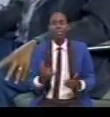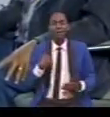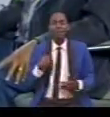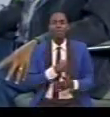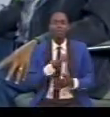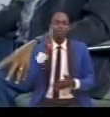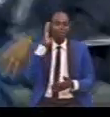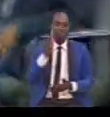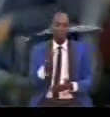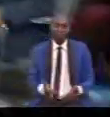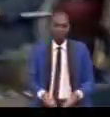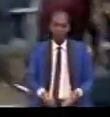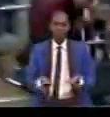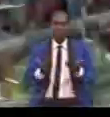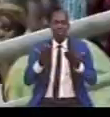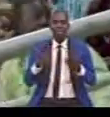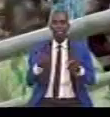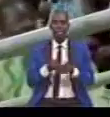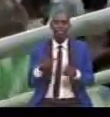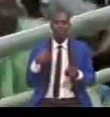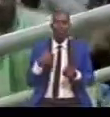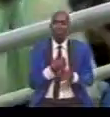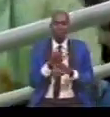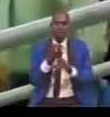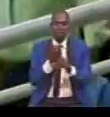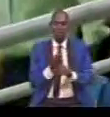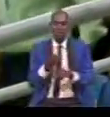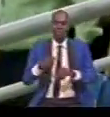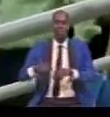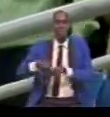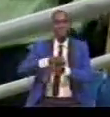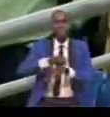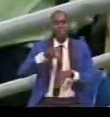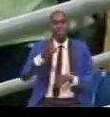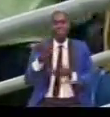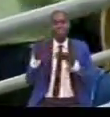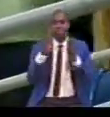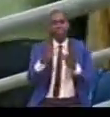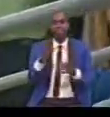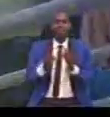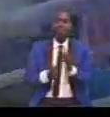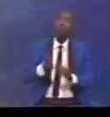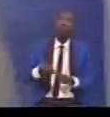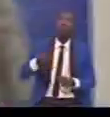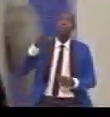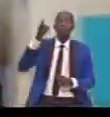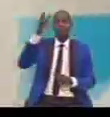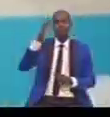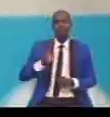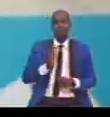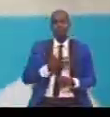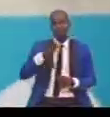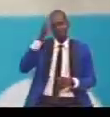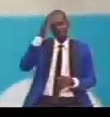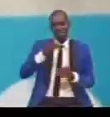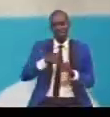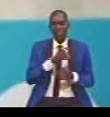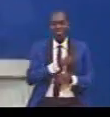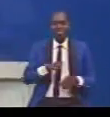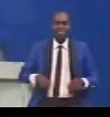rise up as we receive the anointed servant of the Most High God, our own Father, the Lord, the Convener of